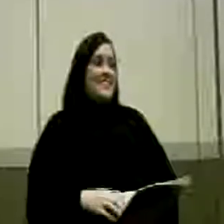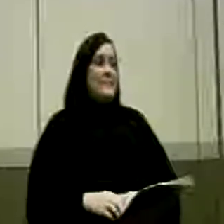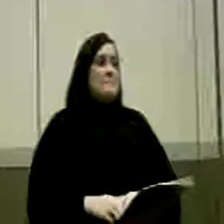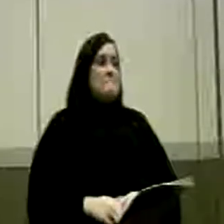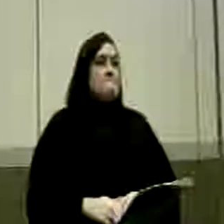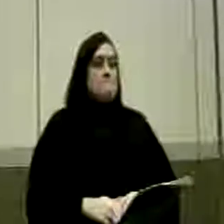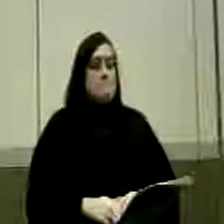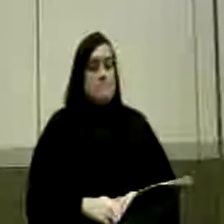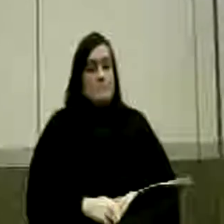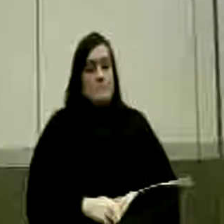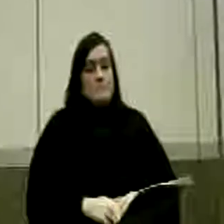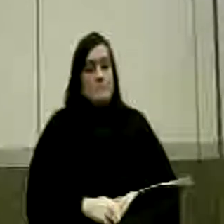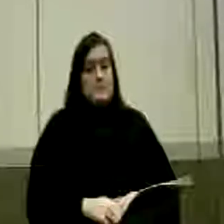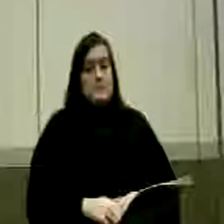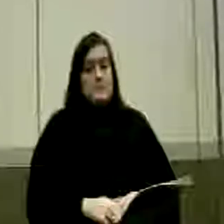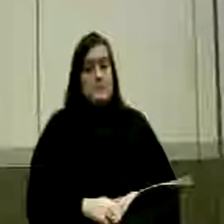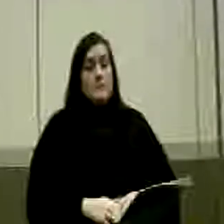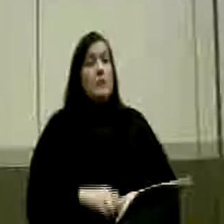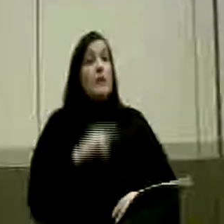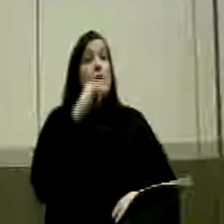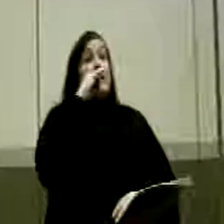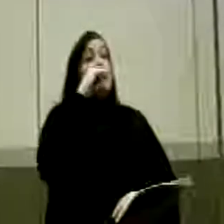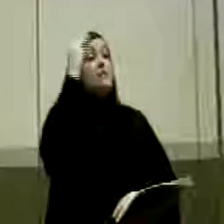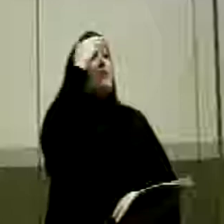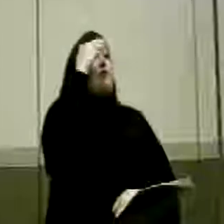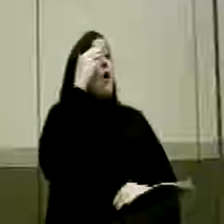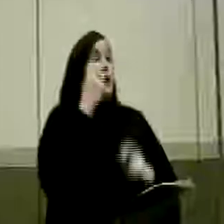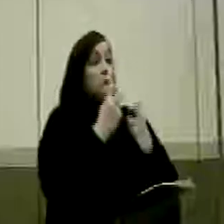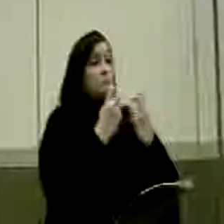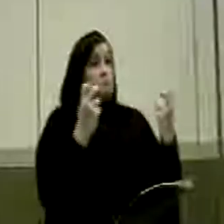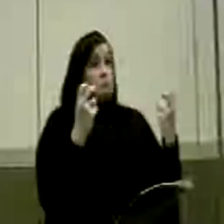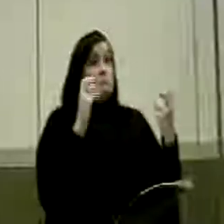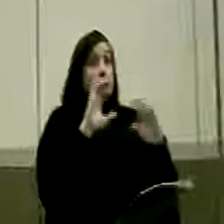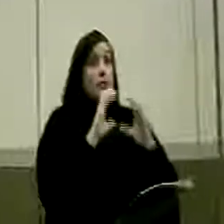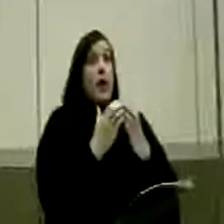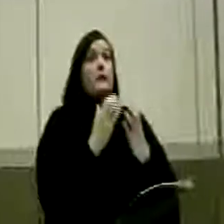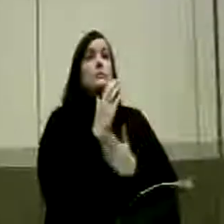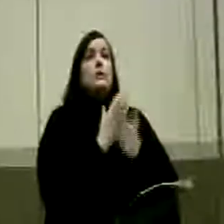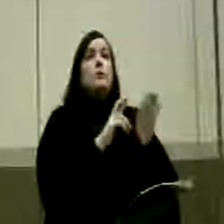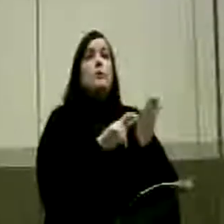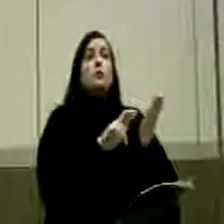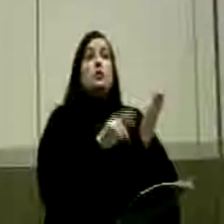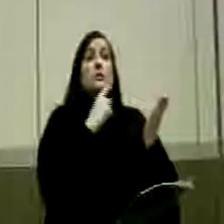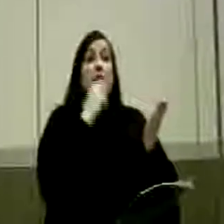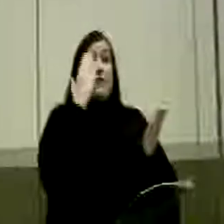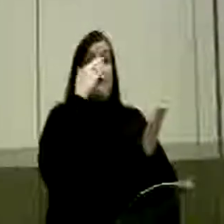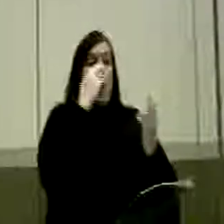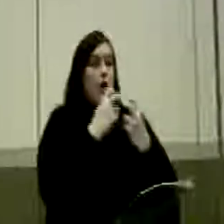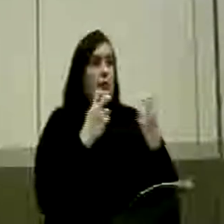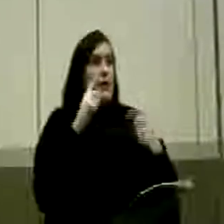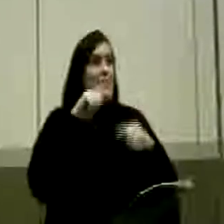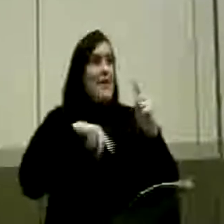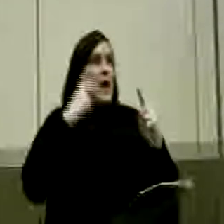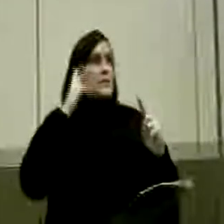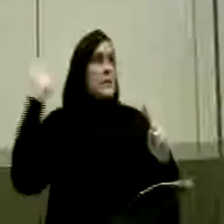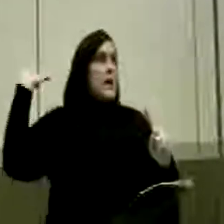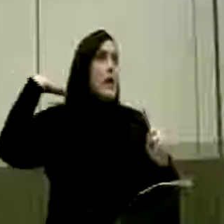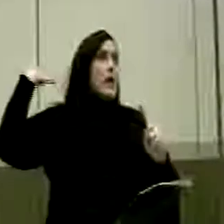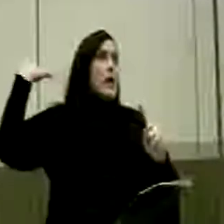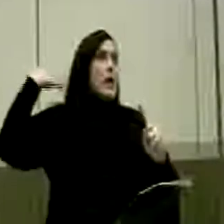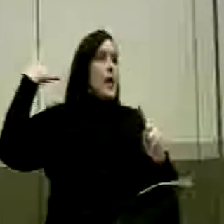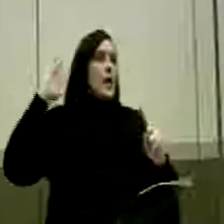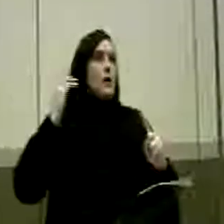that kids at the front of the classroom, where we were talking about a little bit before, what some of the research is saying is that if they're in the front and they can't see the things back